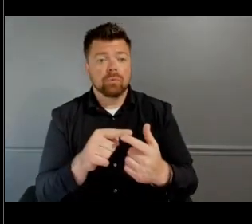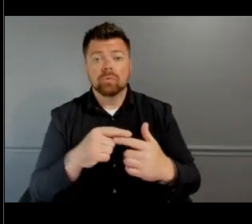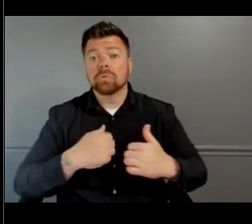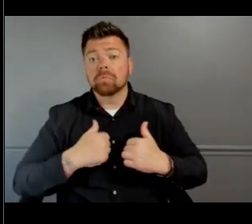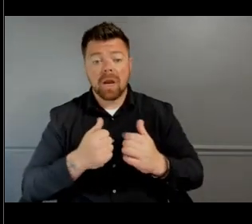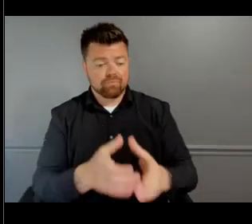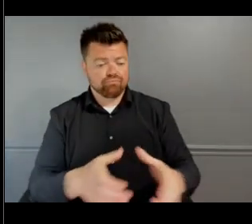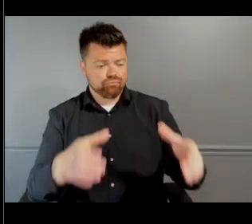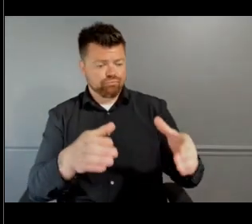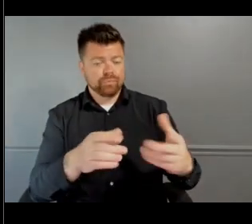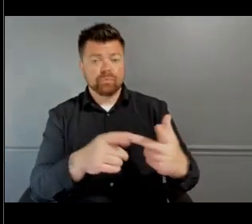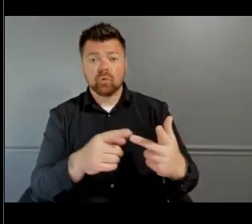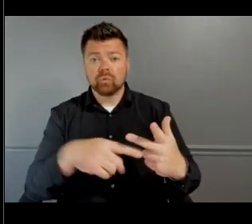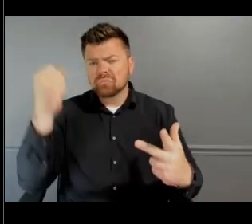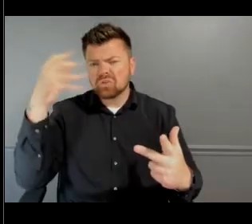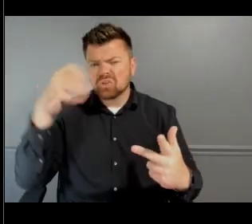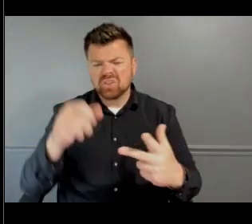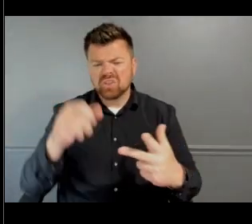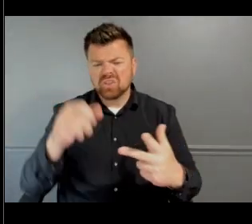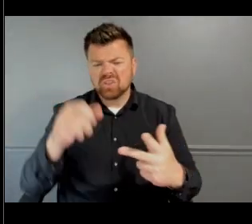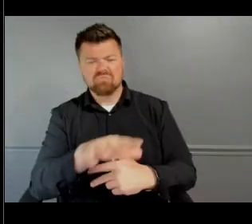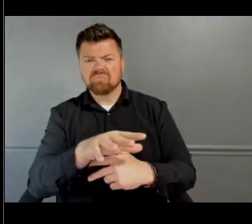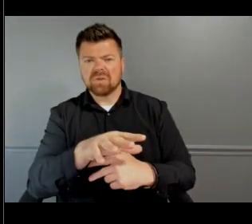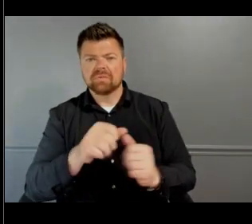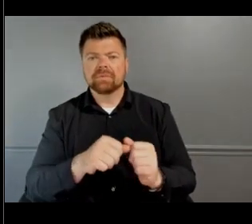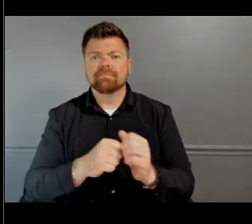shower stalls.